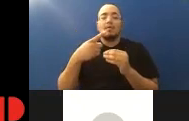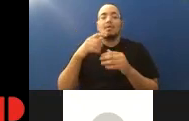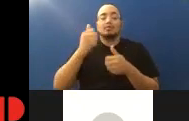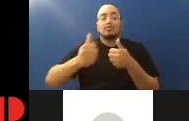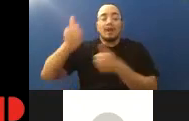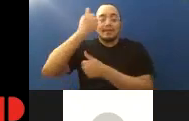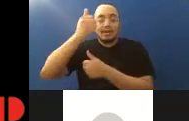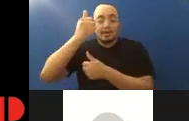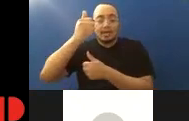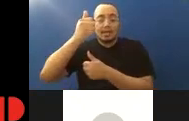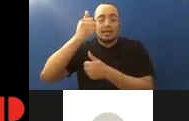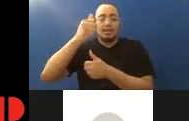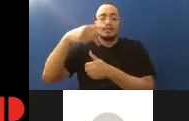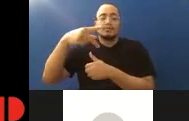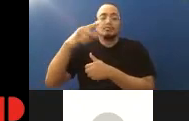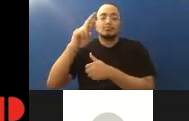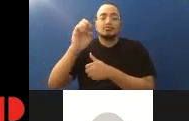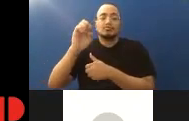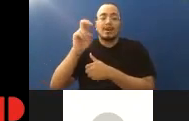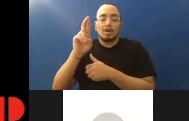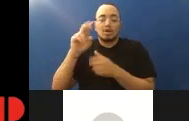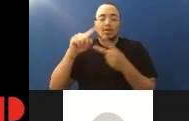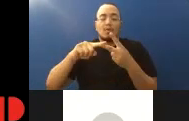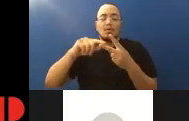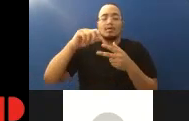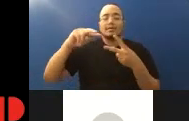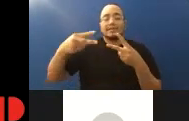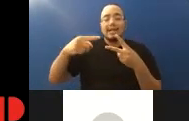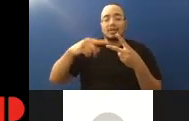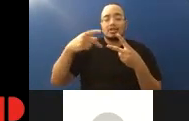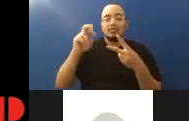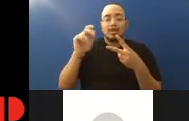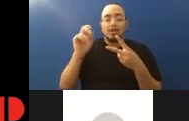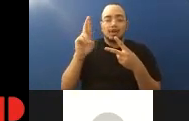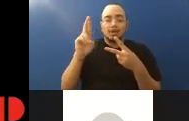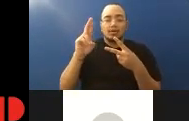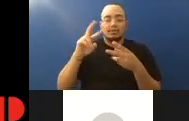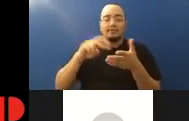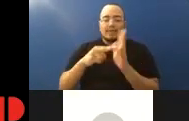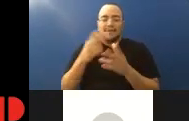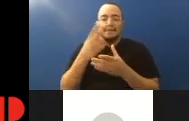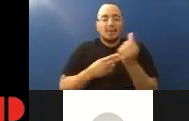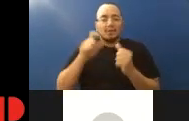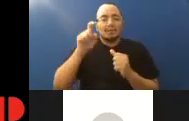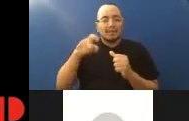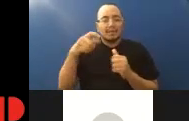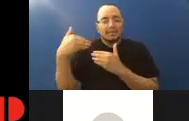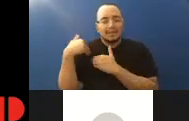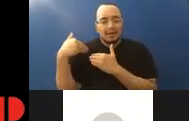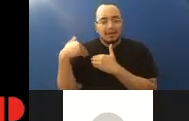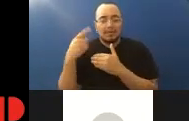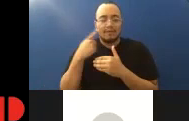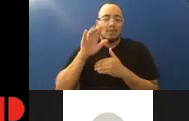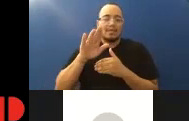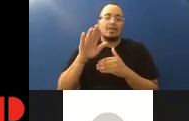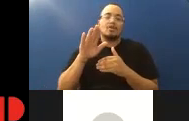create the secondary predator, but that doesn't mean that we don't have to find a way to hold the secondary predator accountable. So these are ongoing